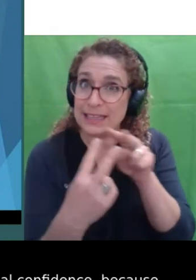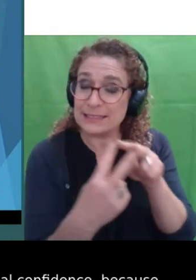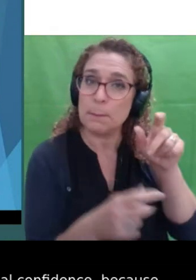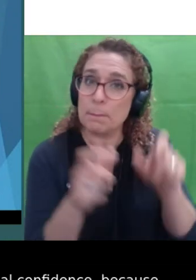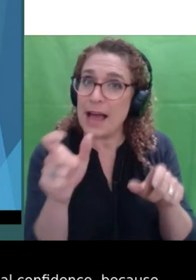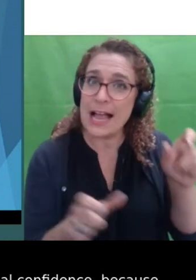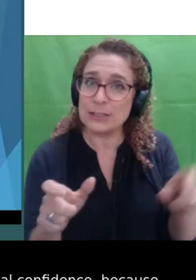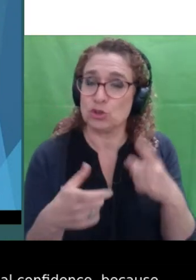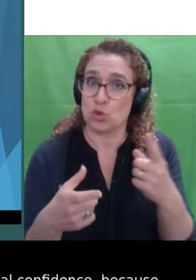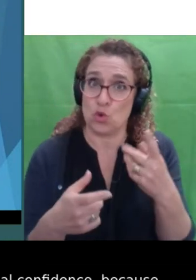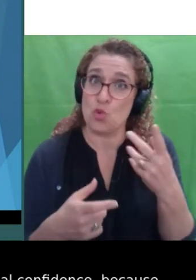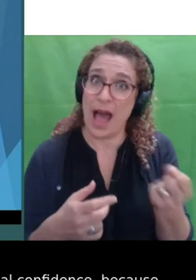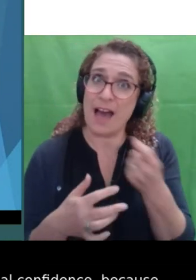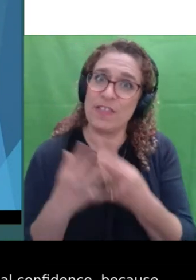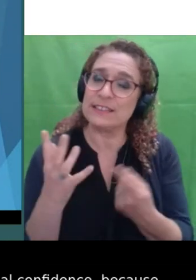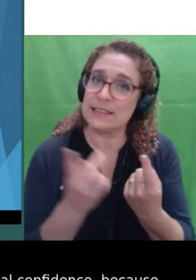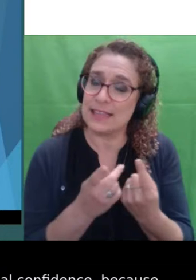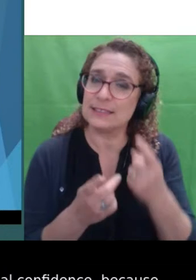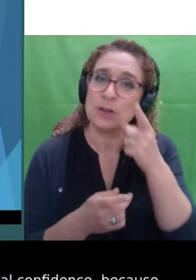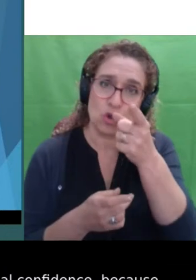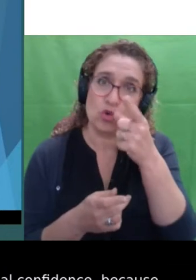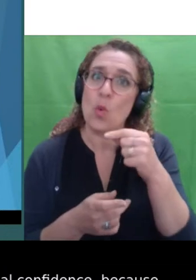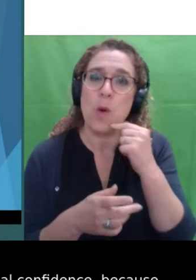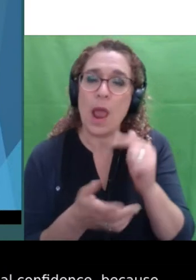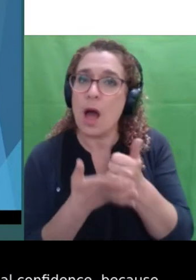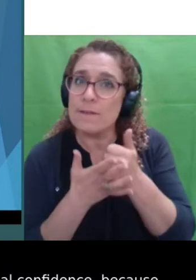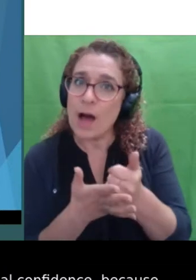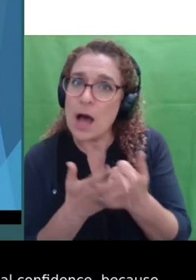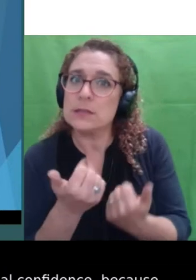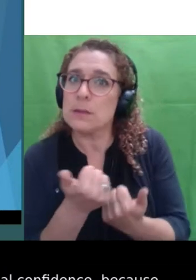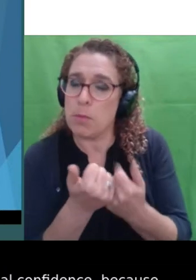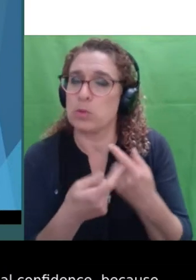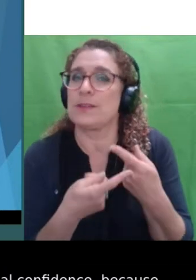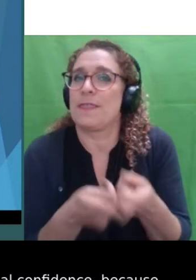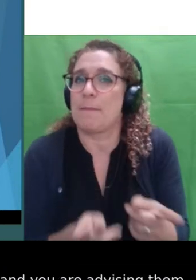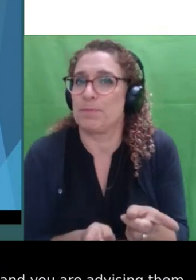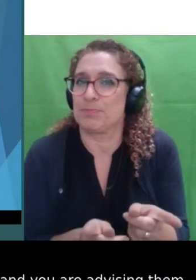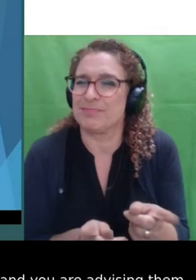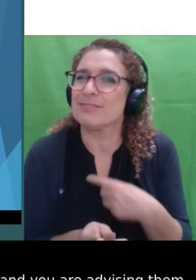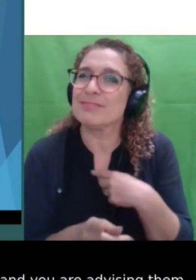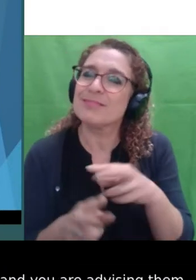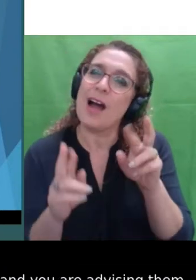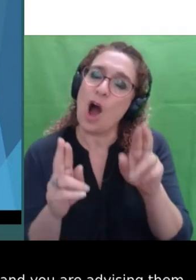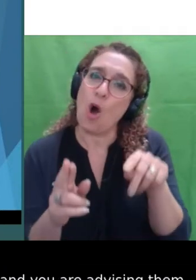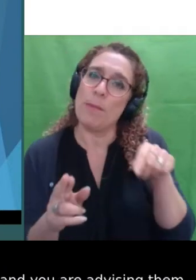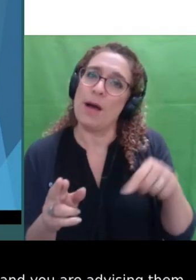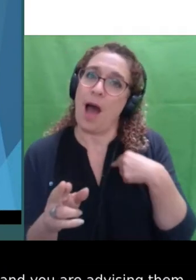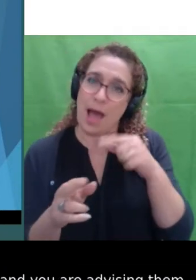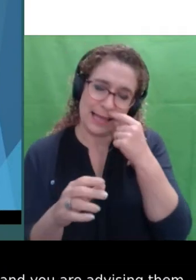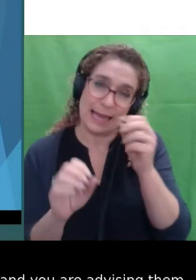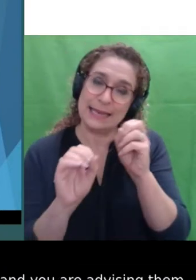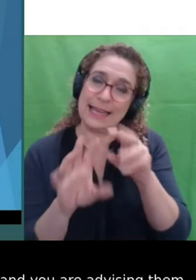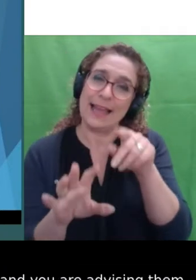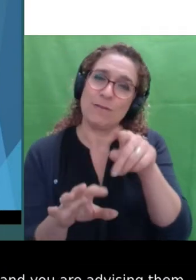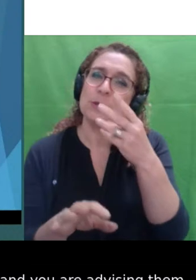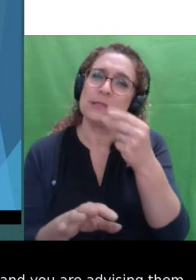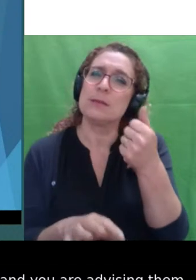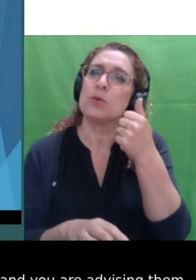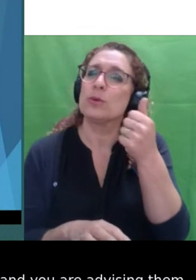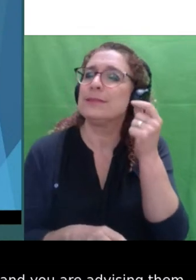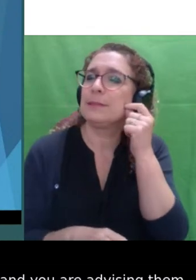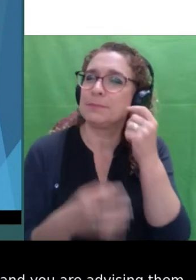urticaria and you're advising them and supporting them so i hope you have a few tips by the end of the presentation to help you with